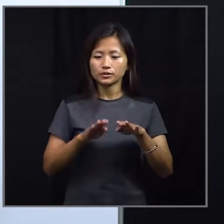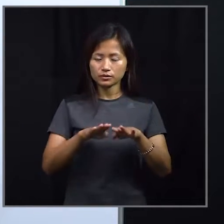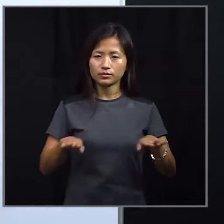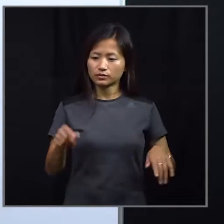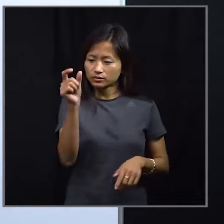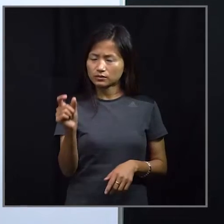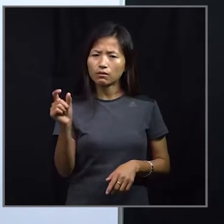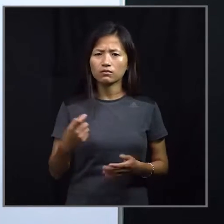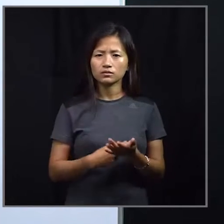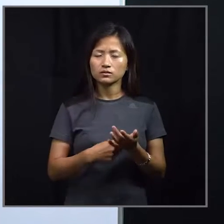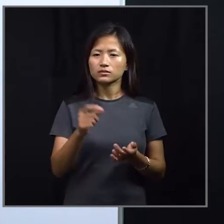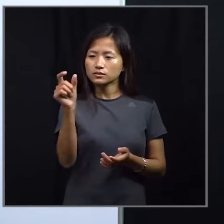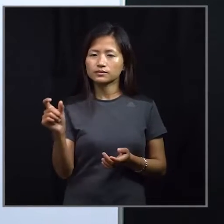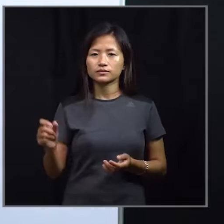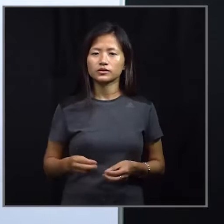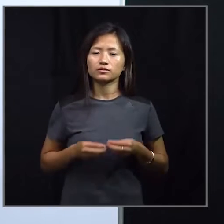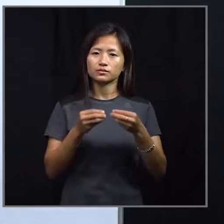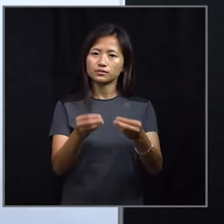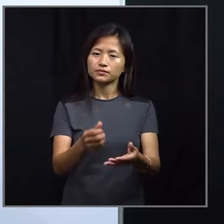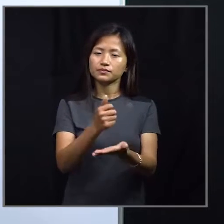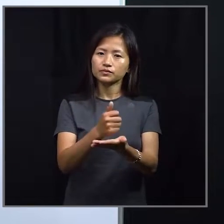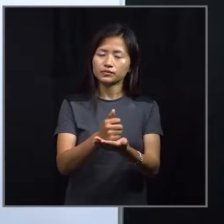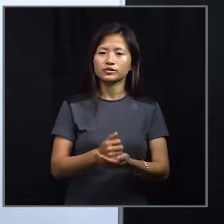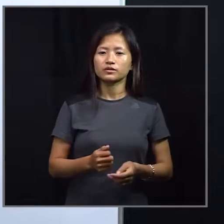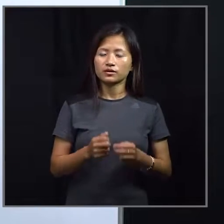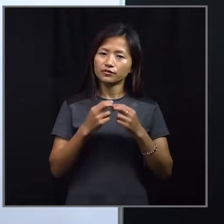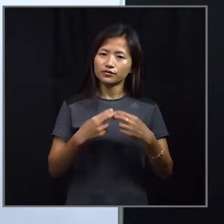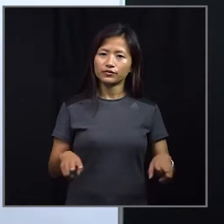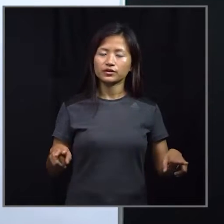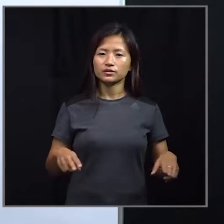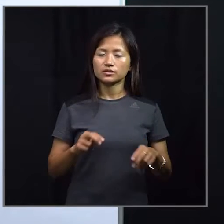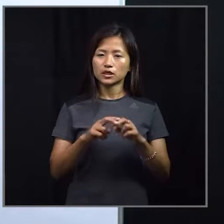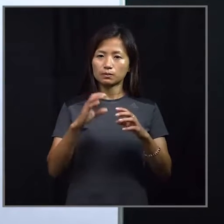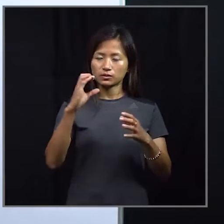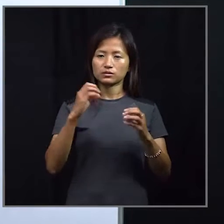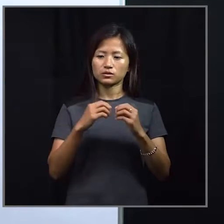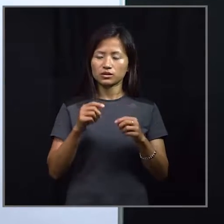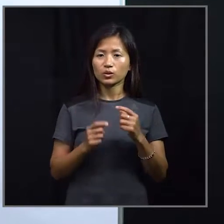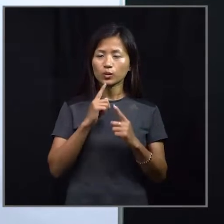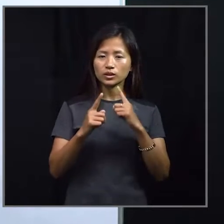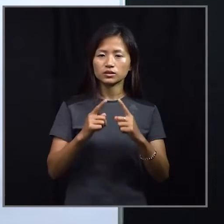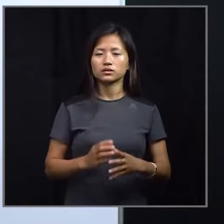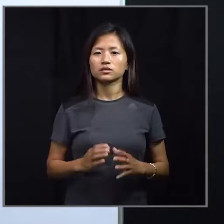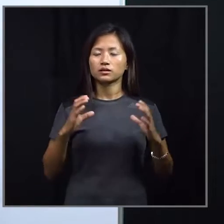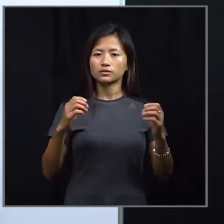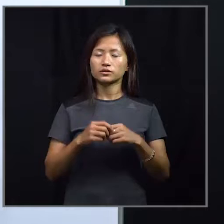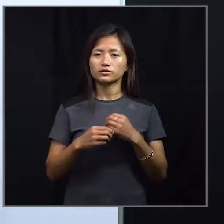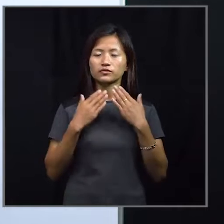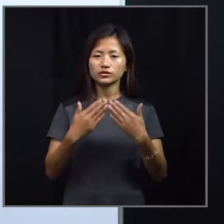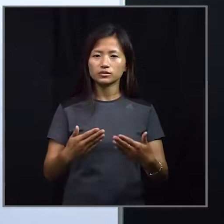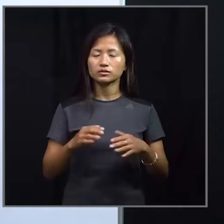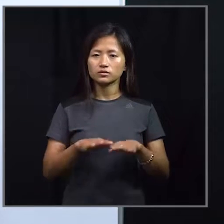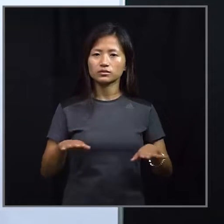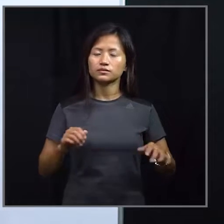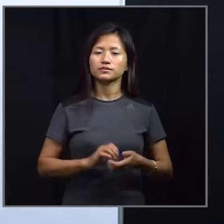poor people should be given free and compulsory education. Getting the point or not? poor people in